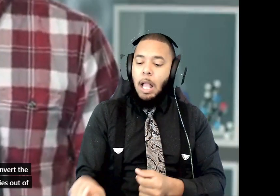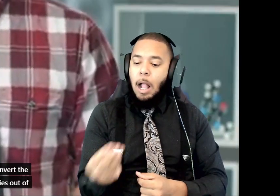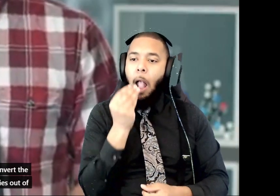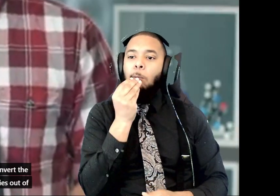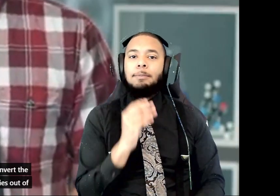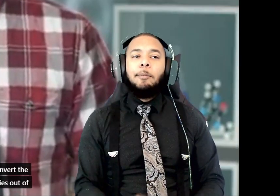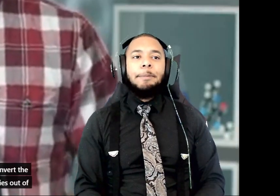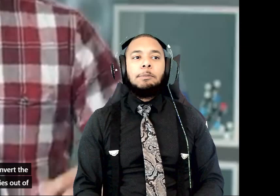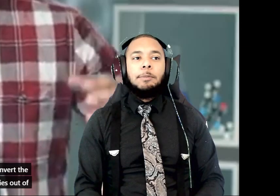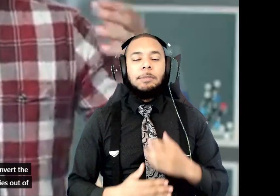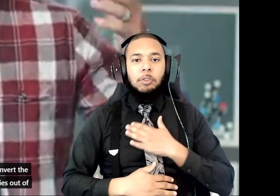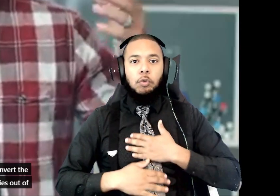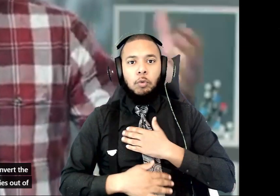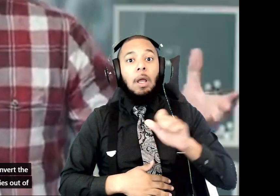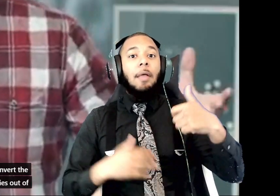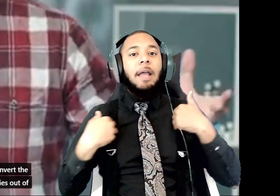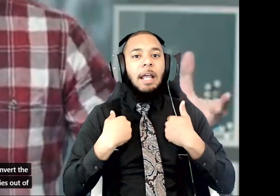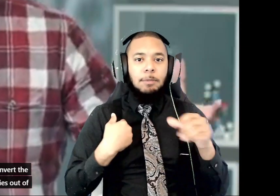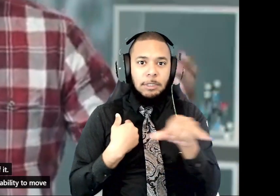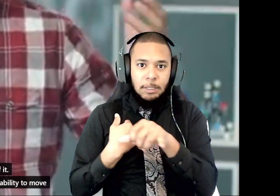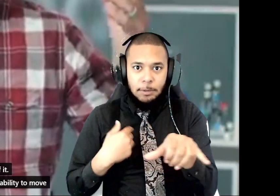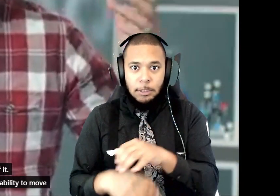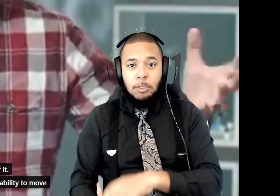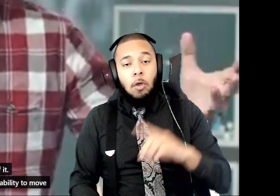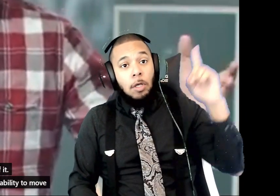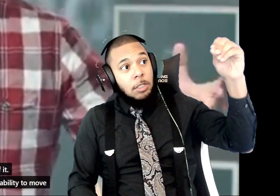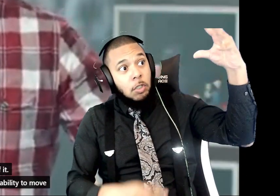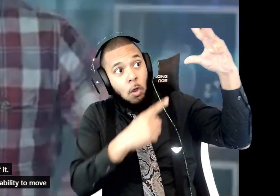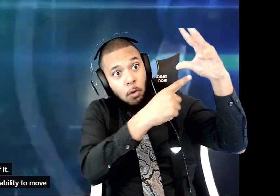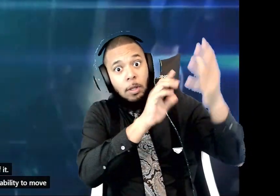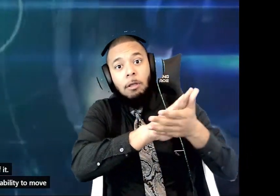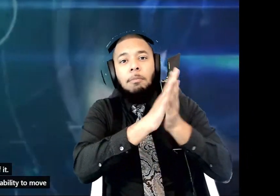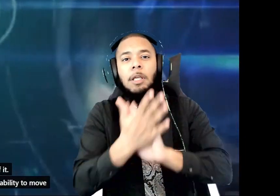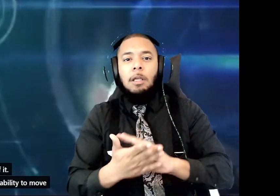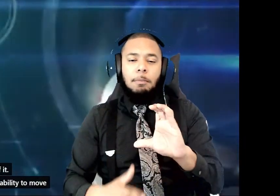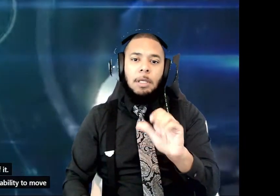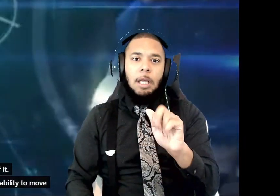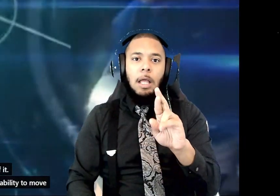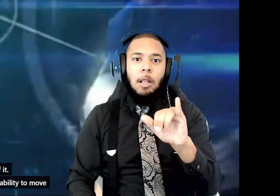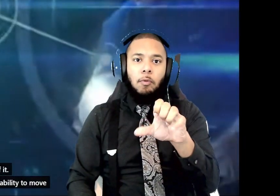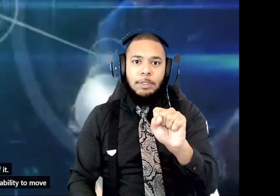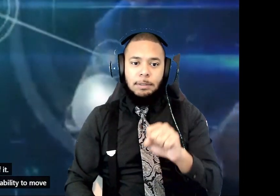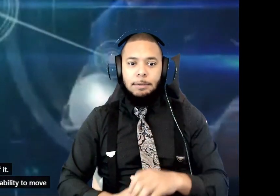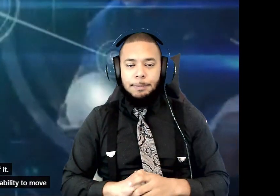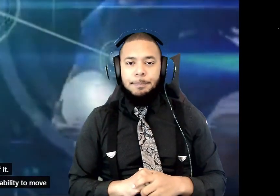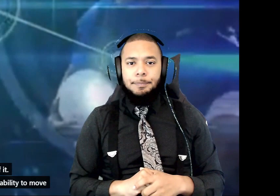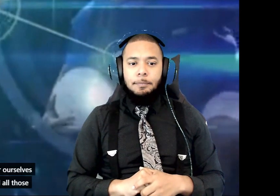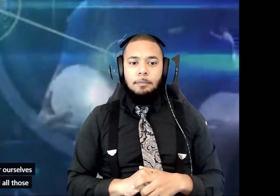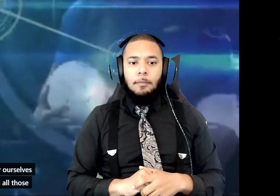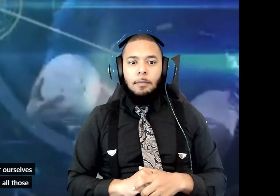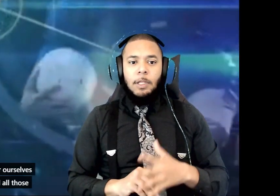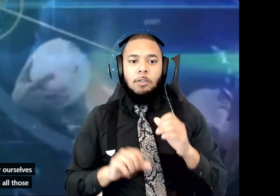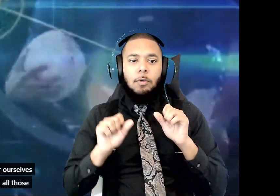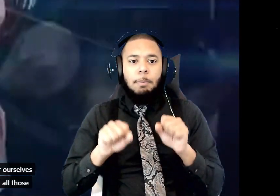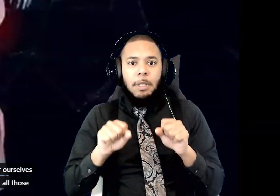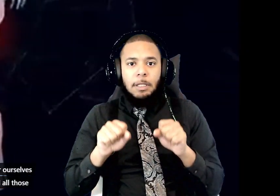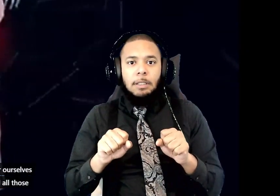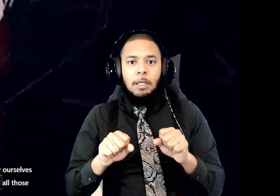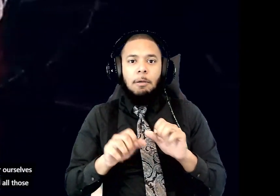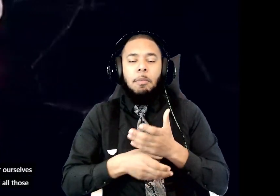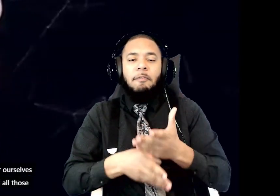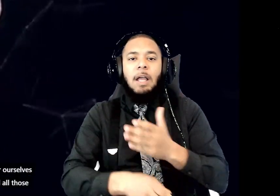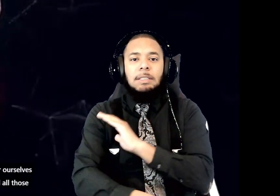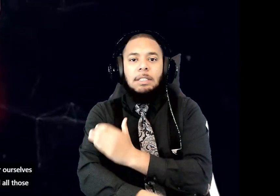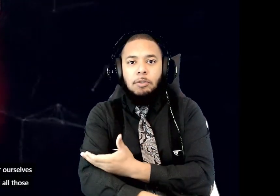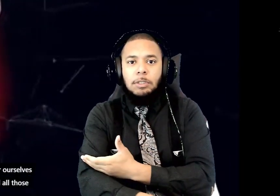the solar energy and get calories out of it, get energy out of it, power muscle contractions, our ability to move around, our ability